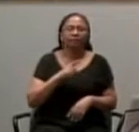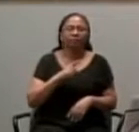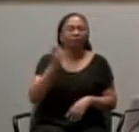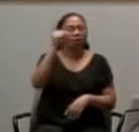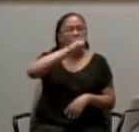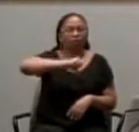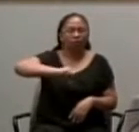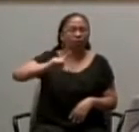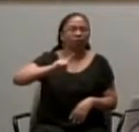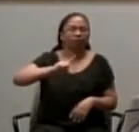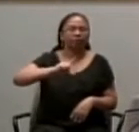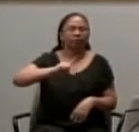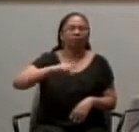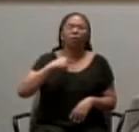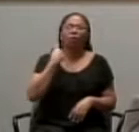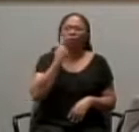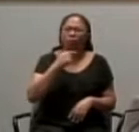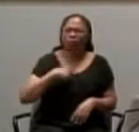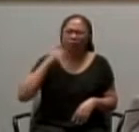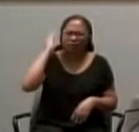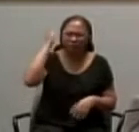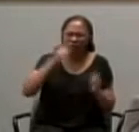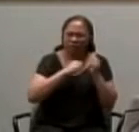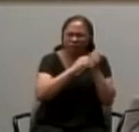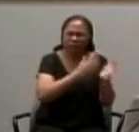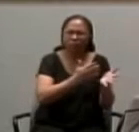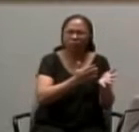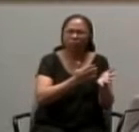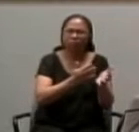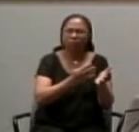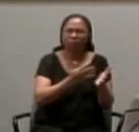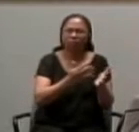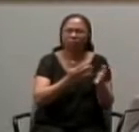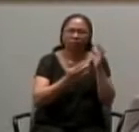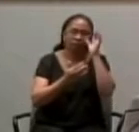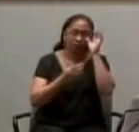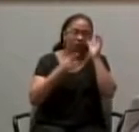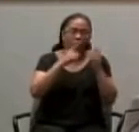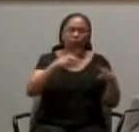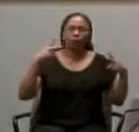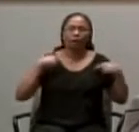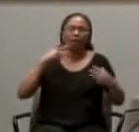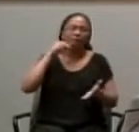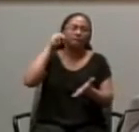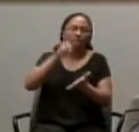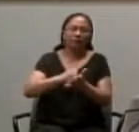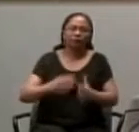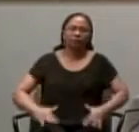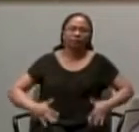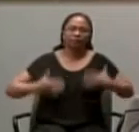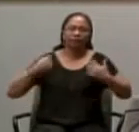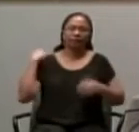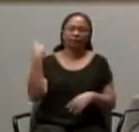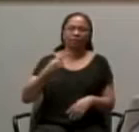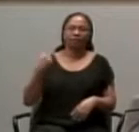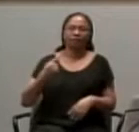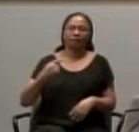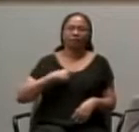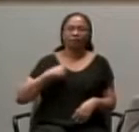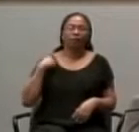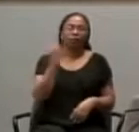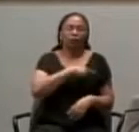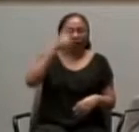Lord, who shall we go to? You have the message of eternal life, and we